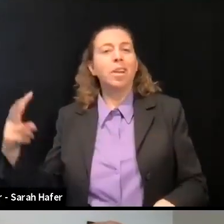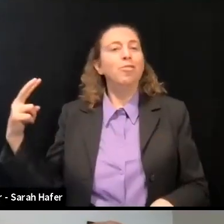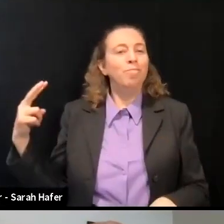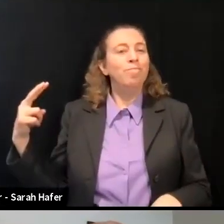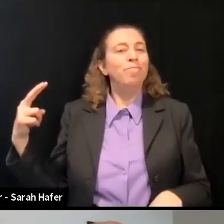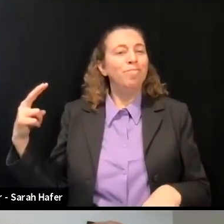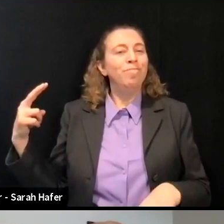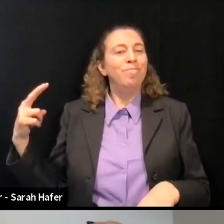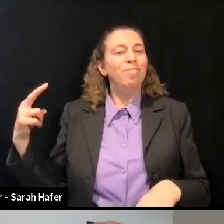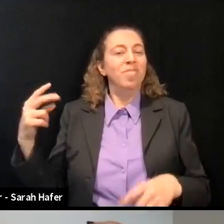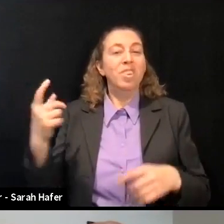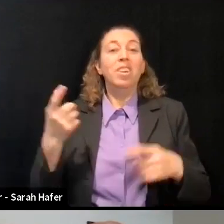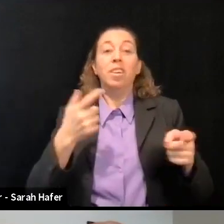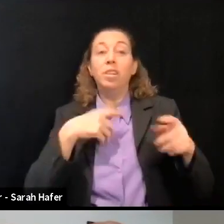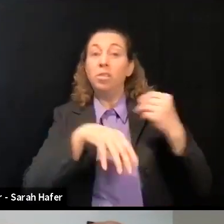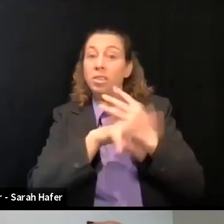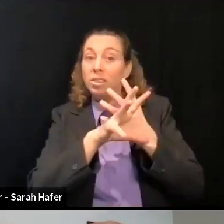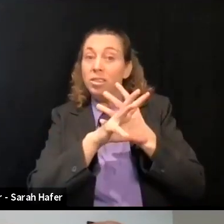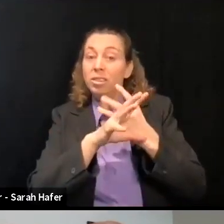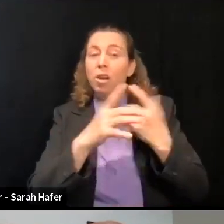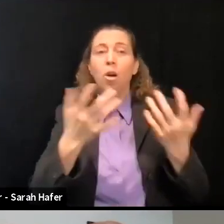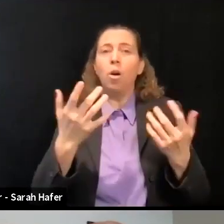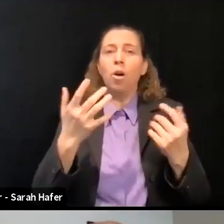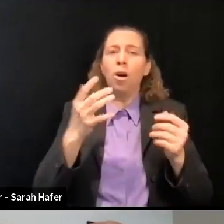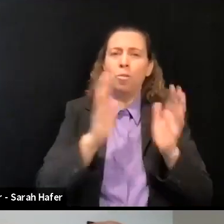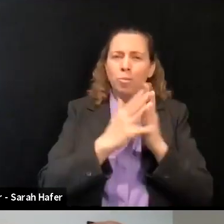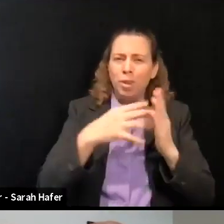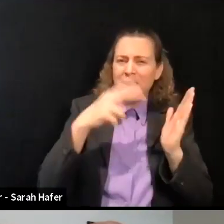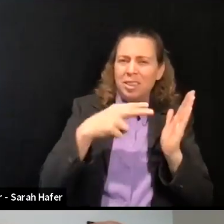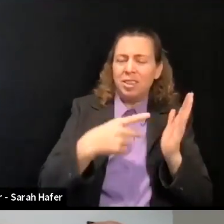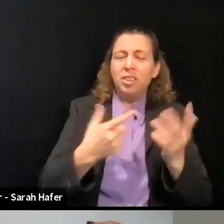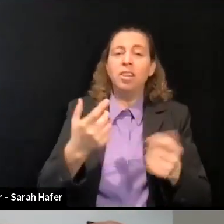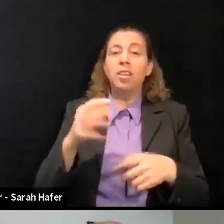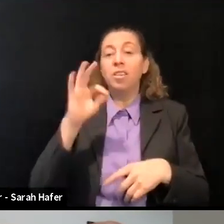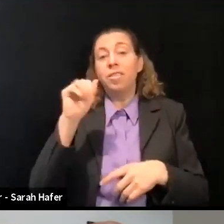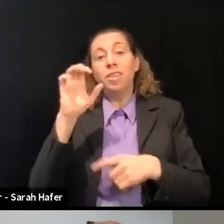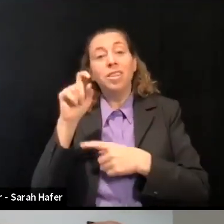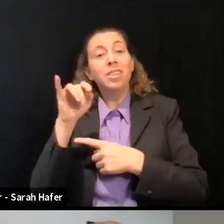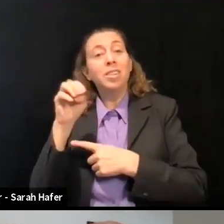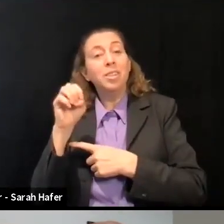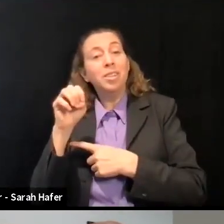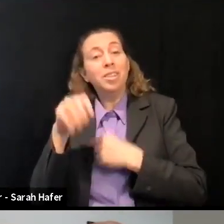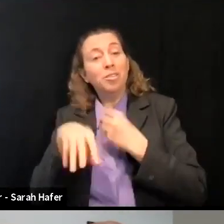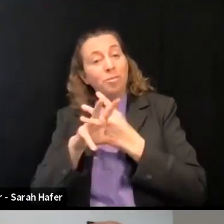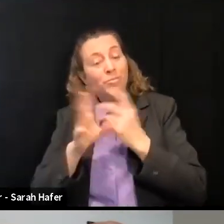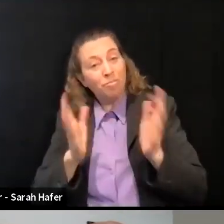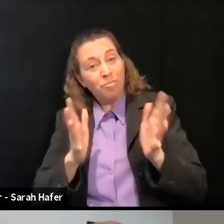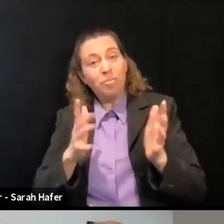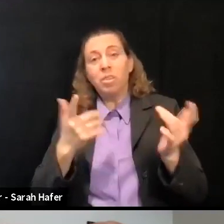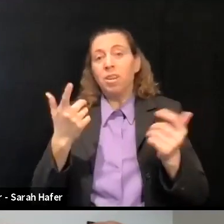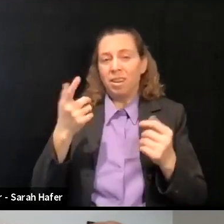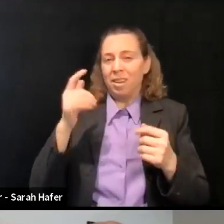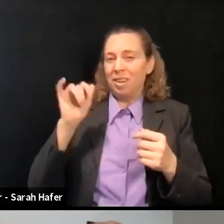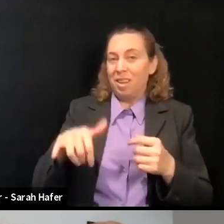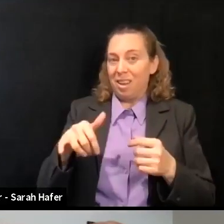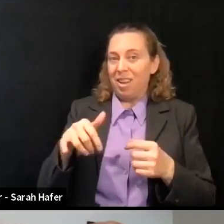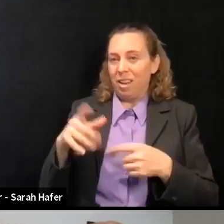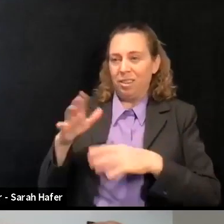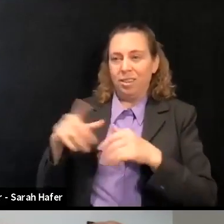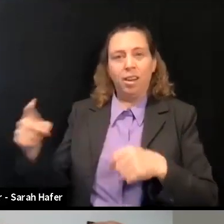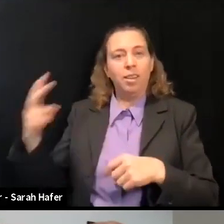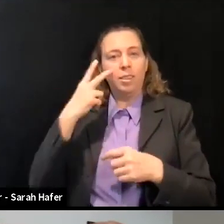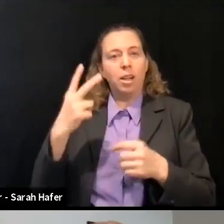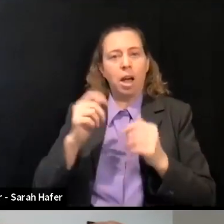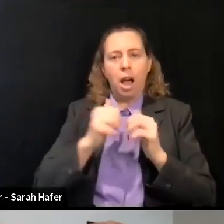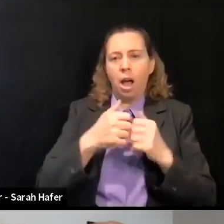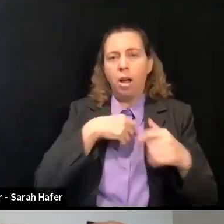over Hangout or FaceTime with my kid while I catch my breath. I also appreciate the times when I can model to